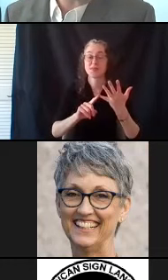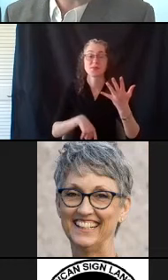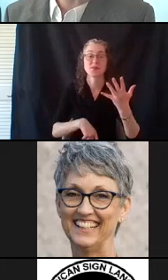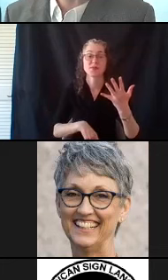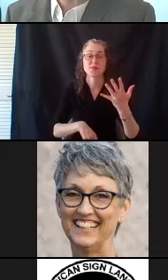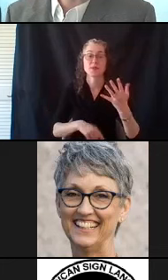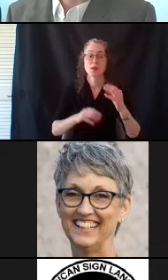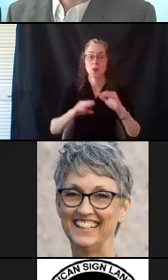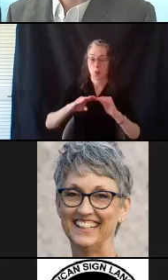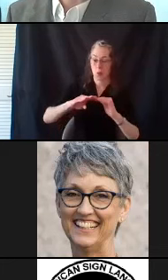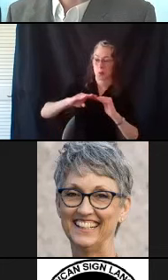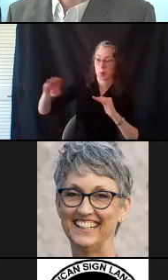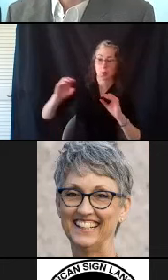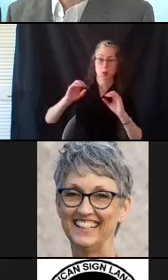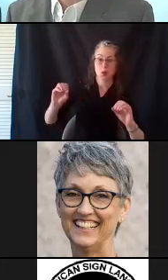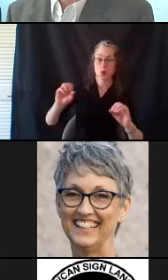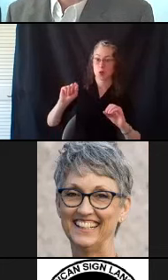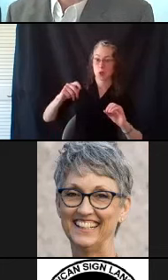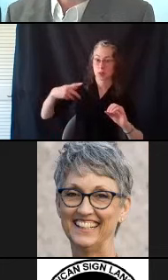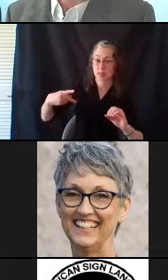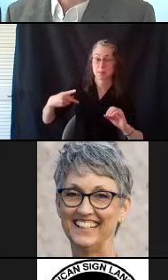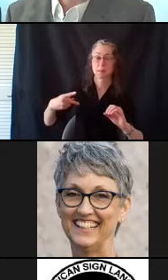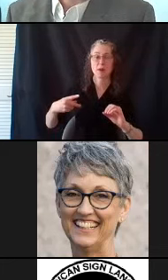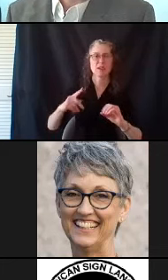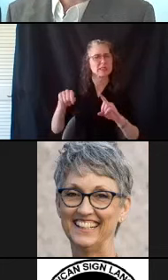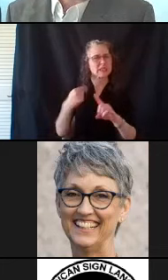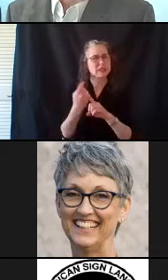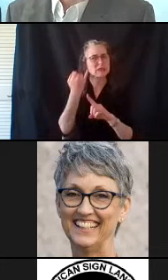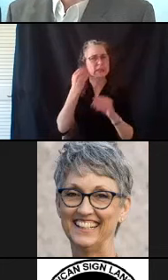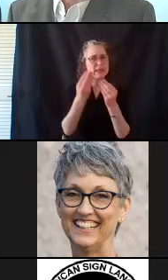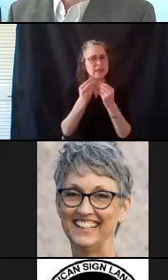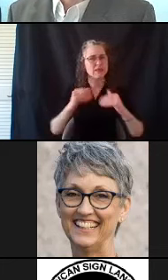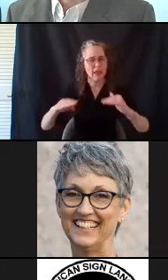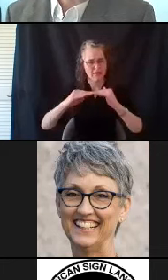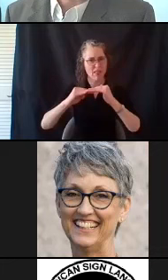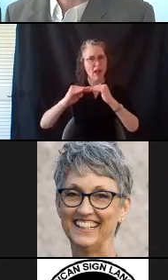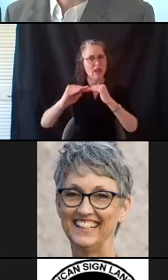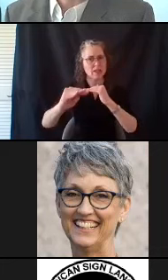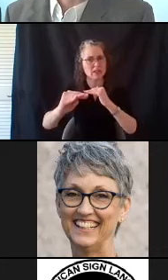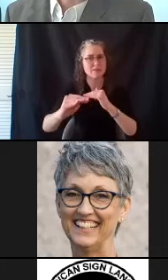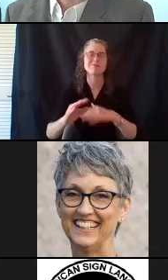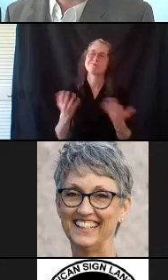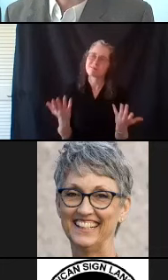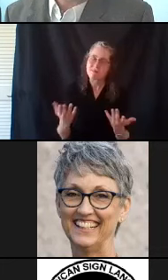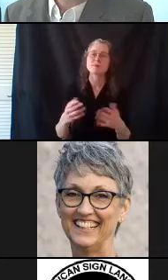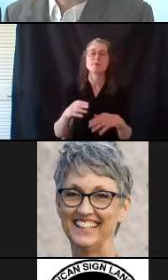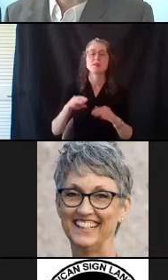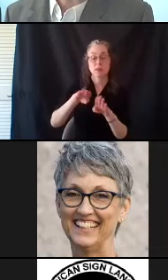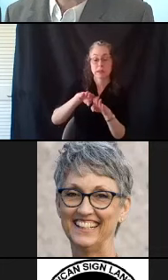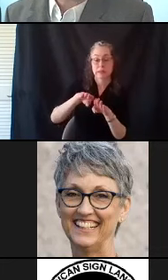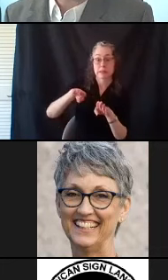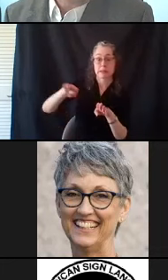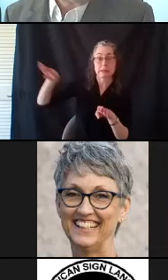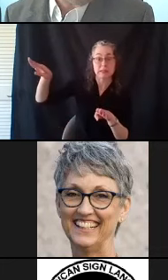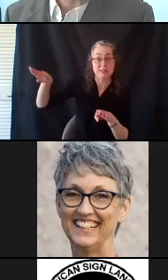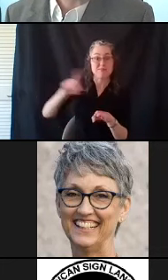zero-step entrance, as Susan mentioned, only works in a flat lot. And the fact is that steep lots are often easier